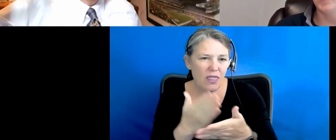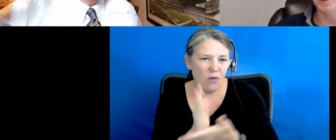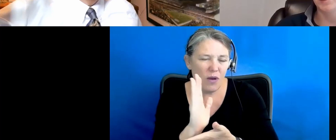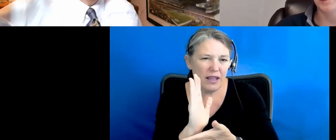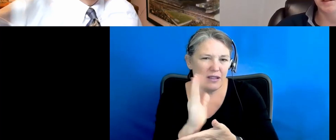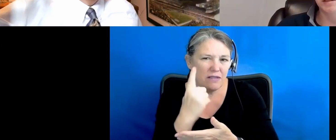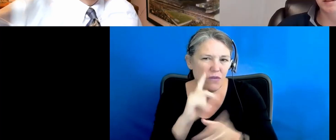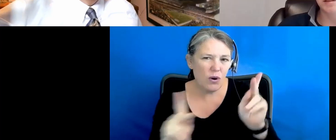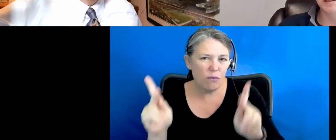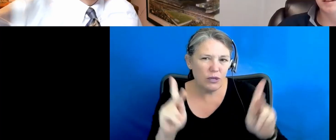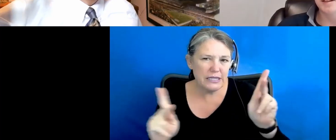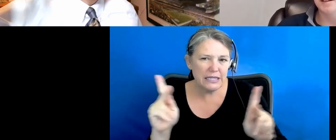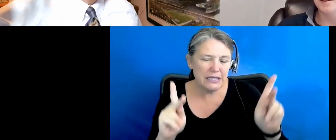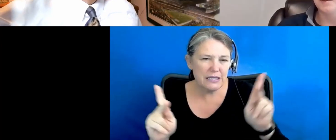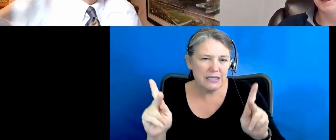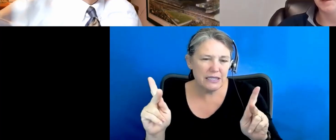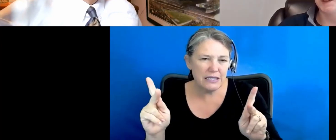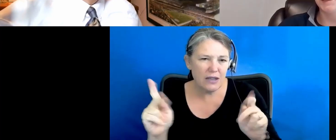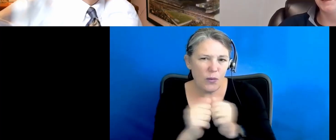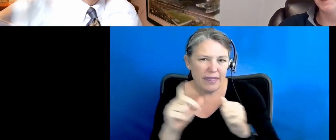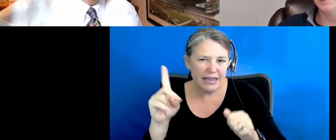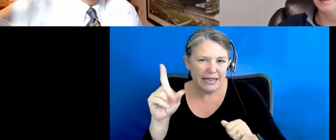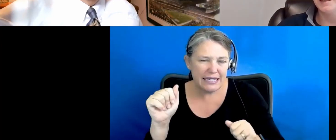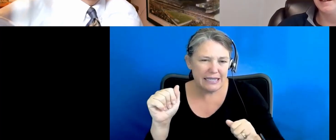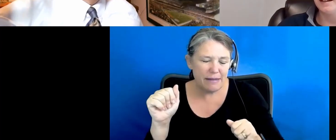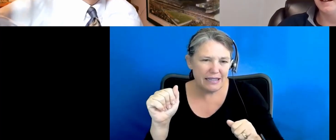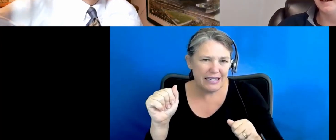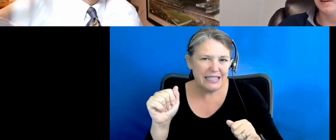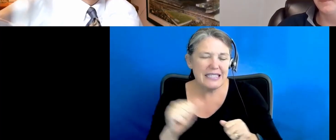of Persons with Disabilities?